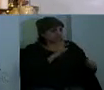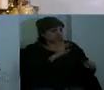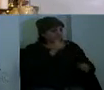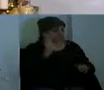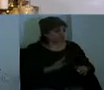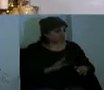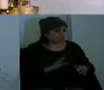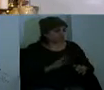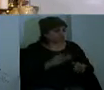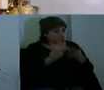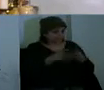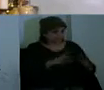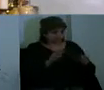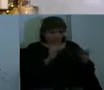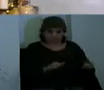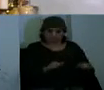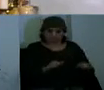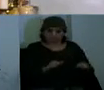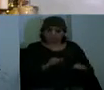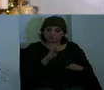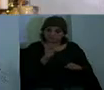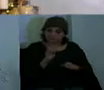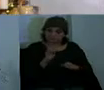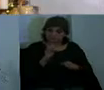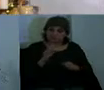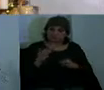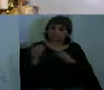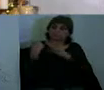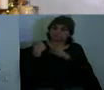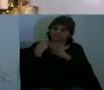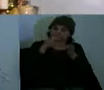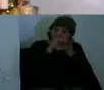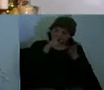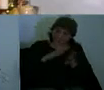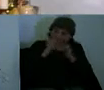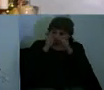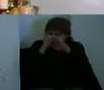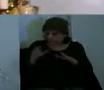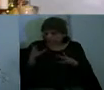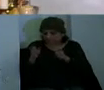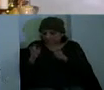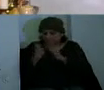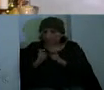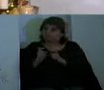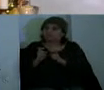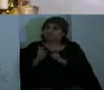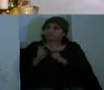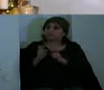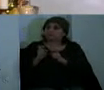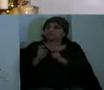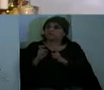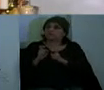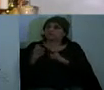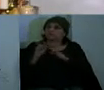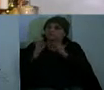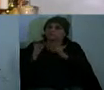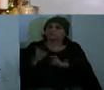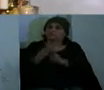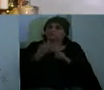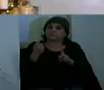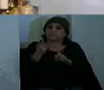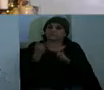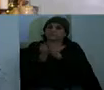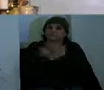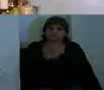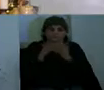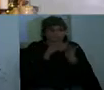stewards. Bless these gifts that have been given out of love, and teach us to count our blessings and name them one